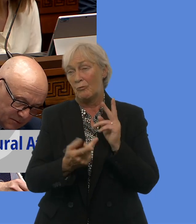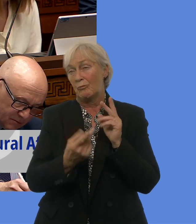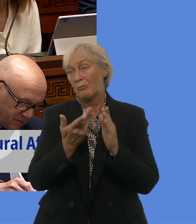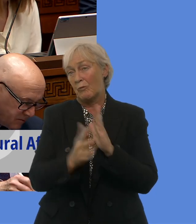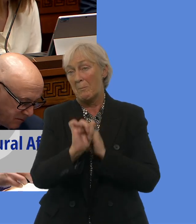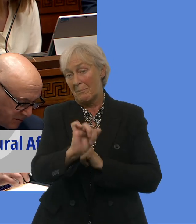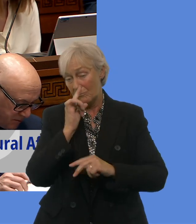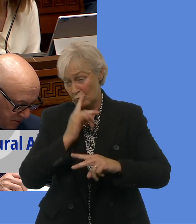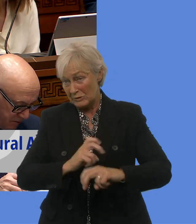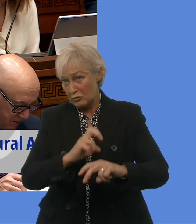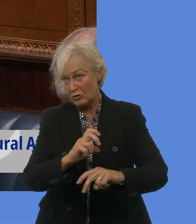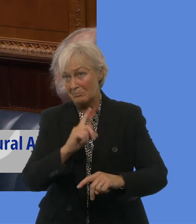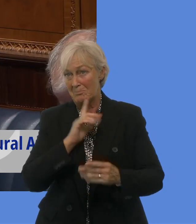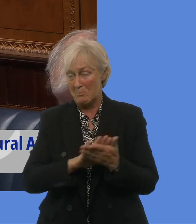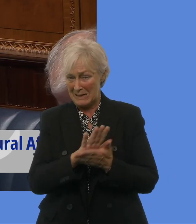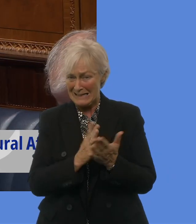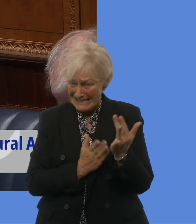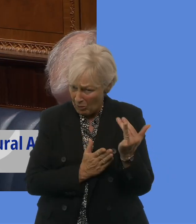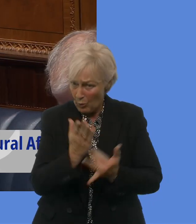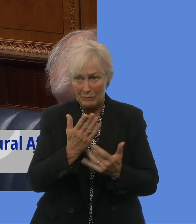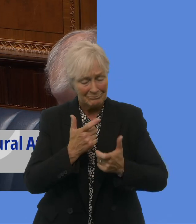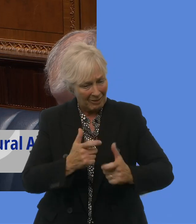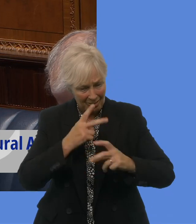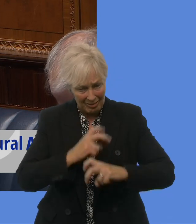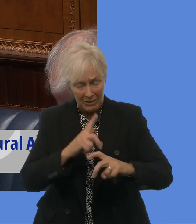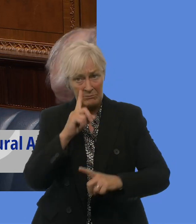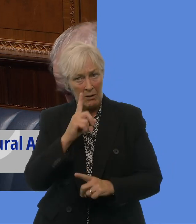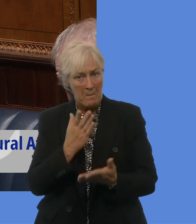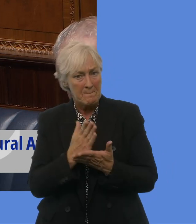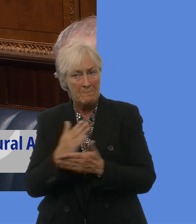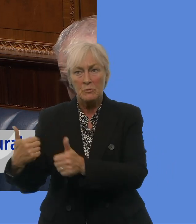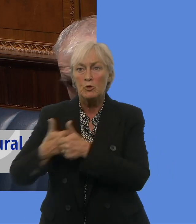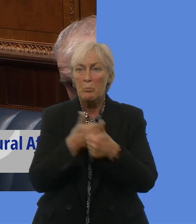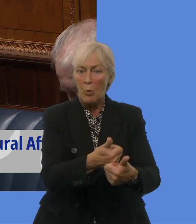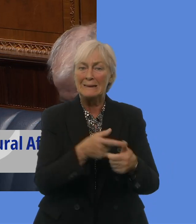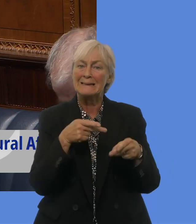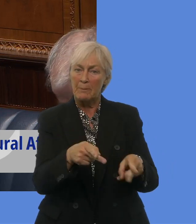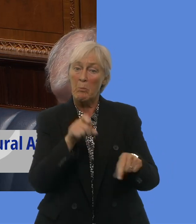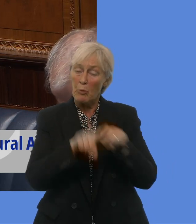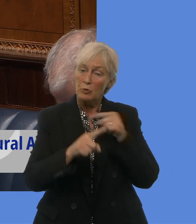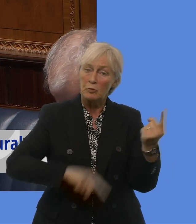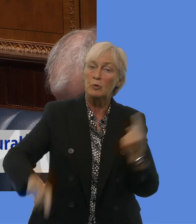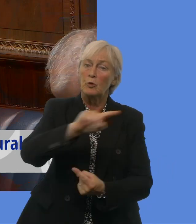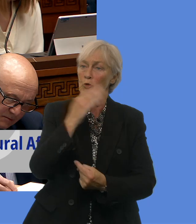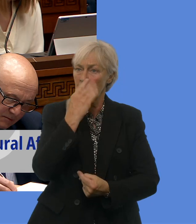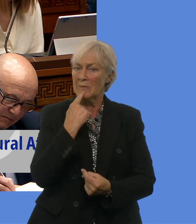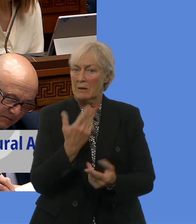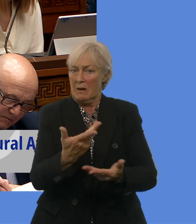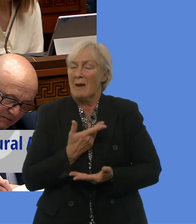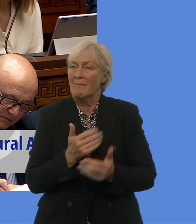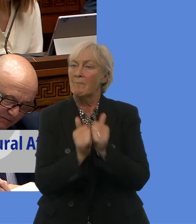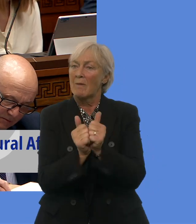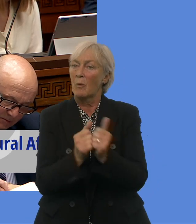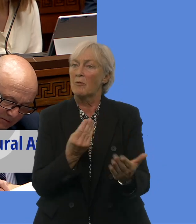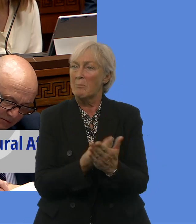the survey that was undertaken whilst we're still going through it are that there is support for the scheme, with the majority of schools indicating that the scheme offers good value for money,